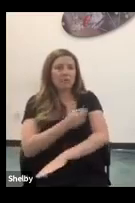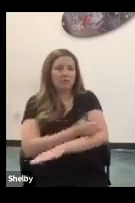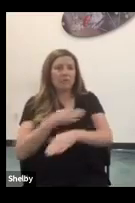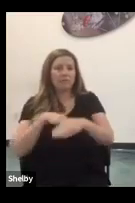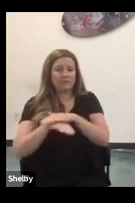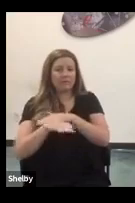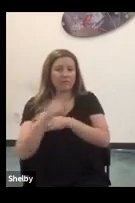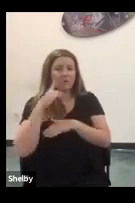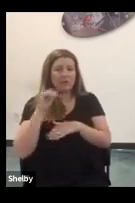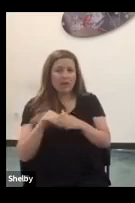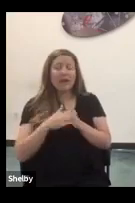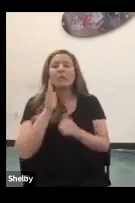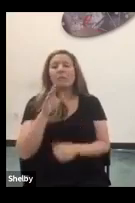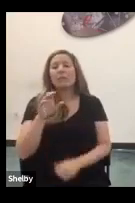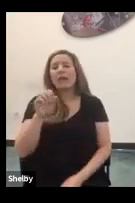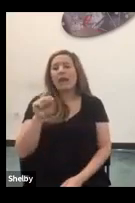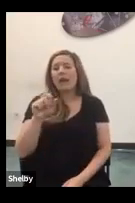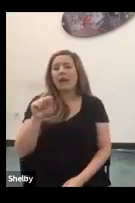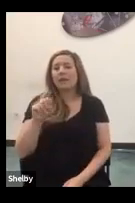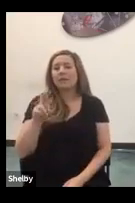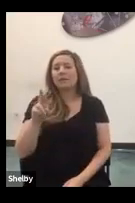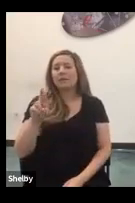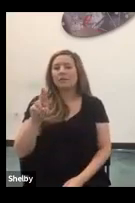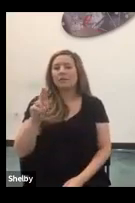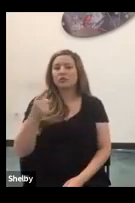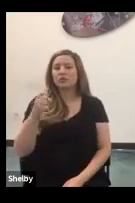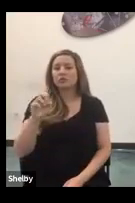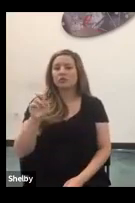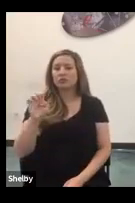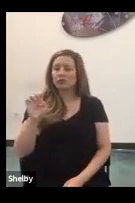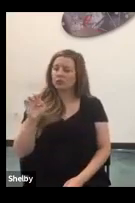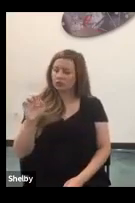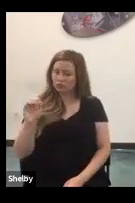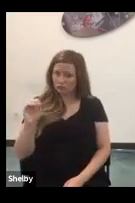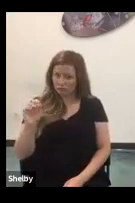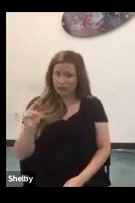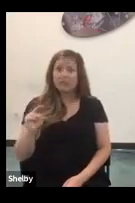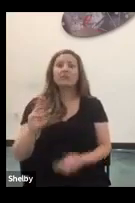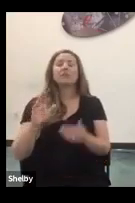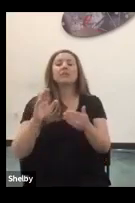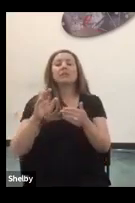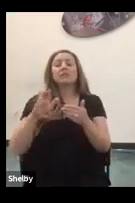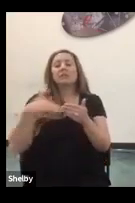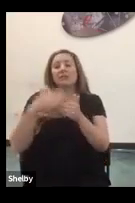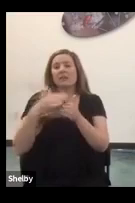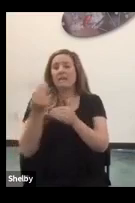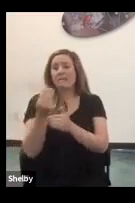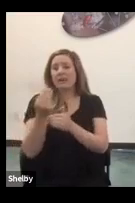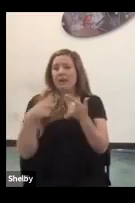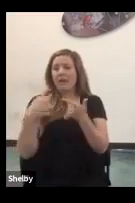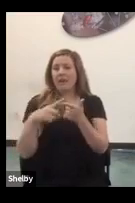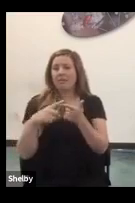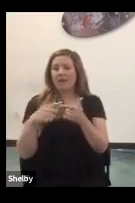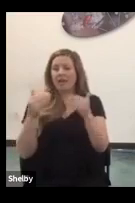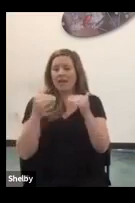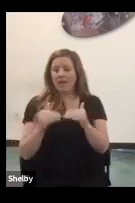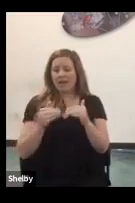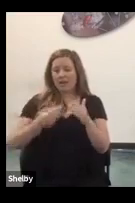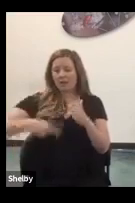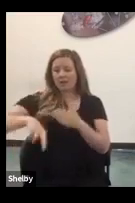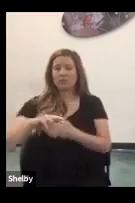it'll be at Sturgeon this coming Monday, and then Turning Point the following